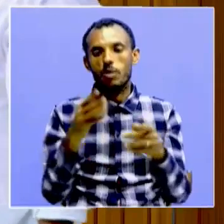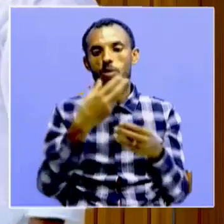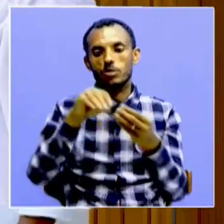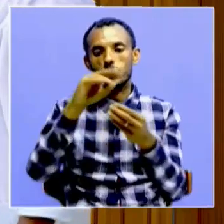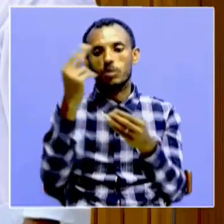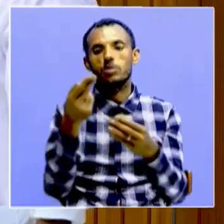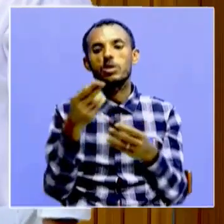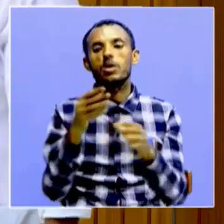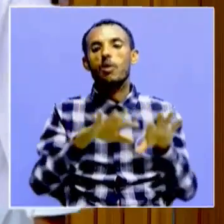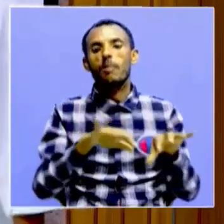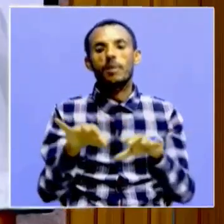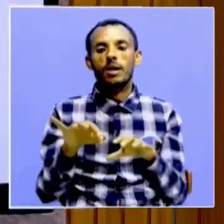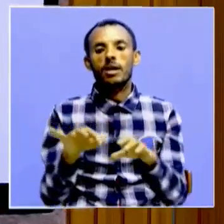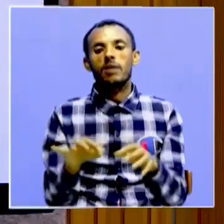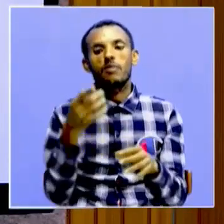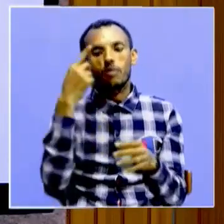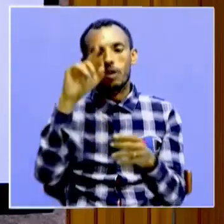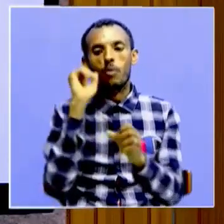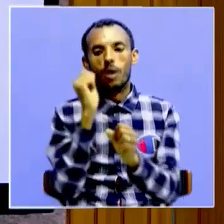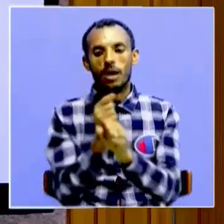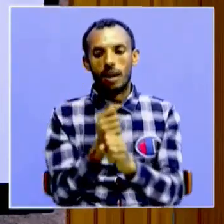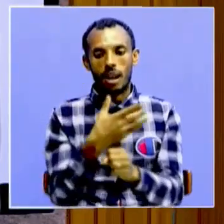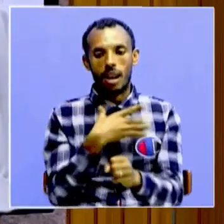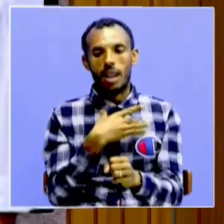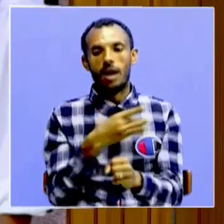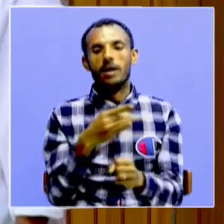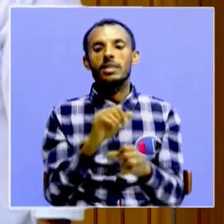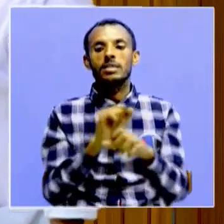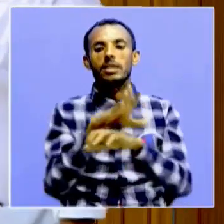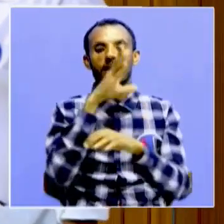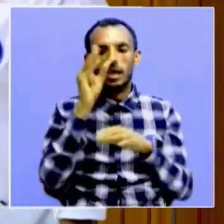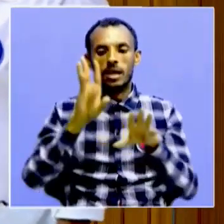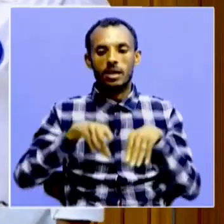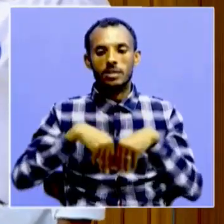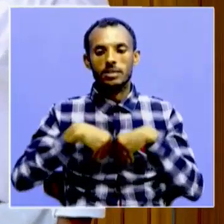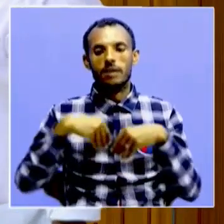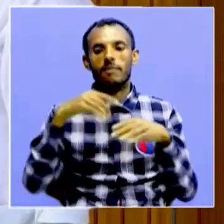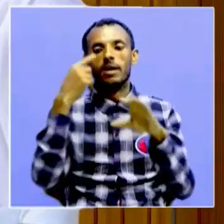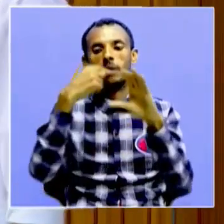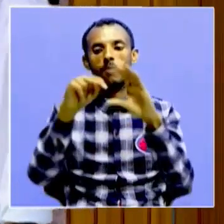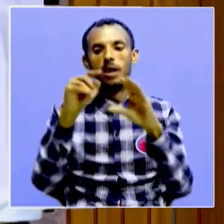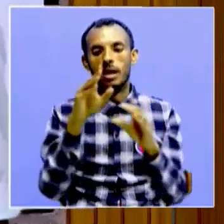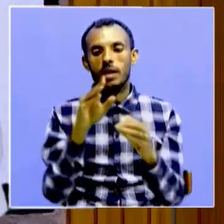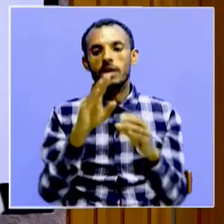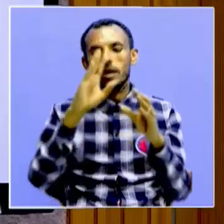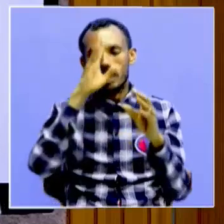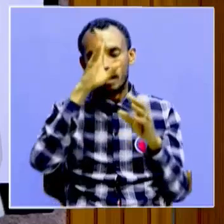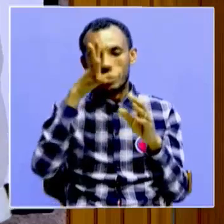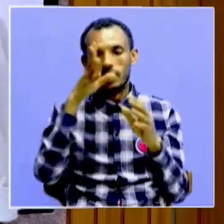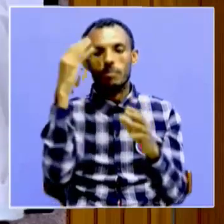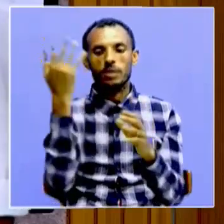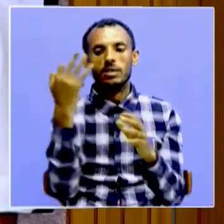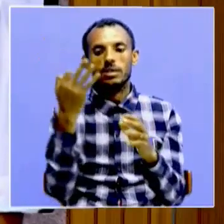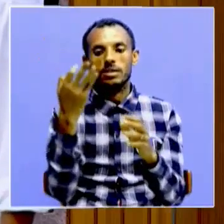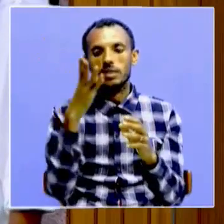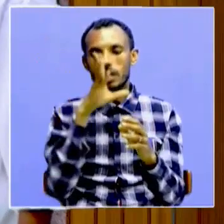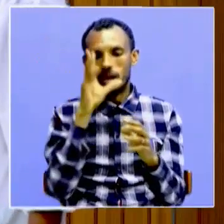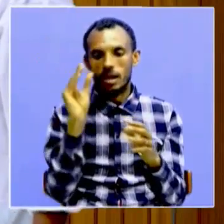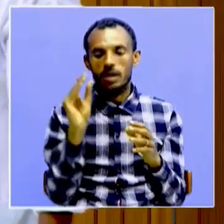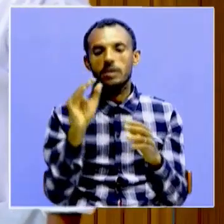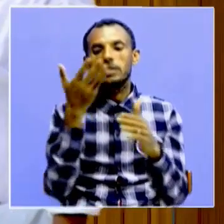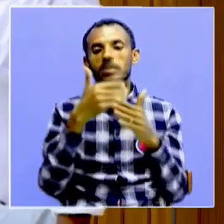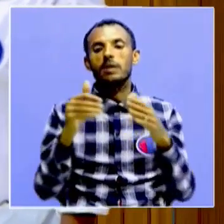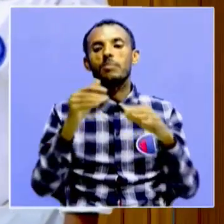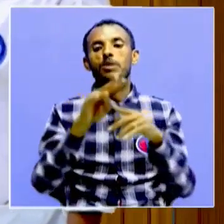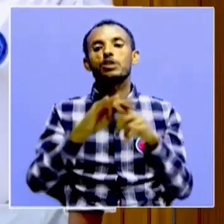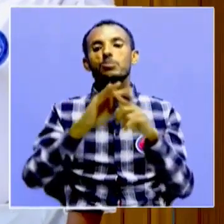use computers for work like sending and receiving emails, creating presentation. Some